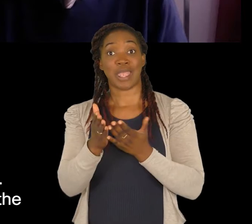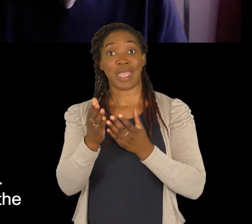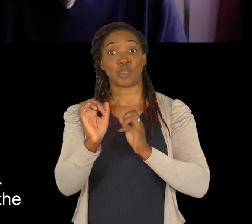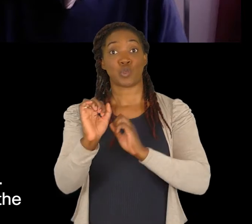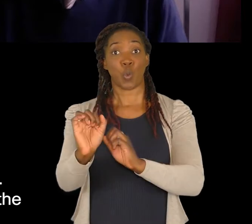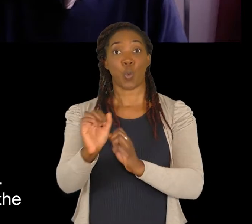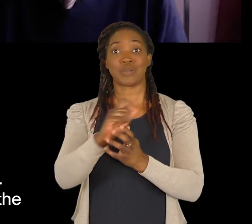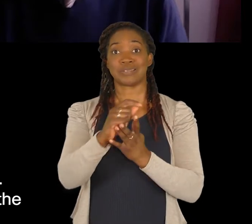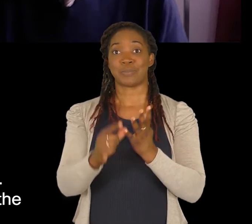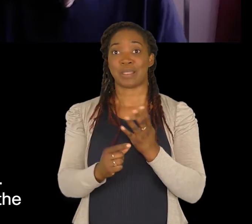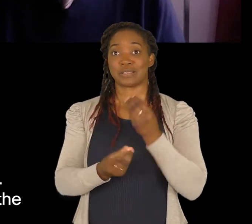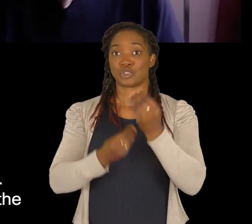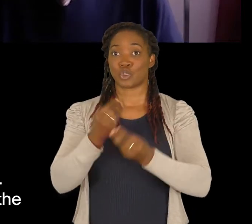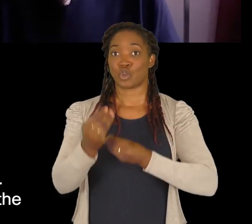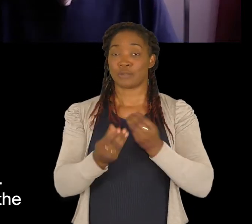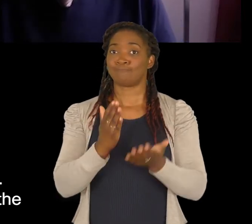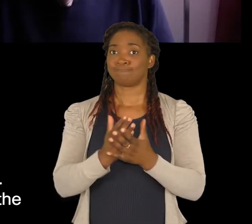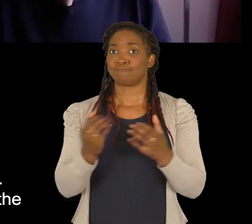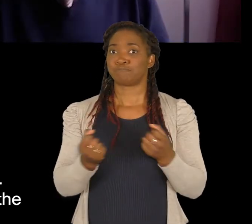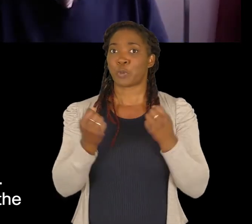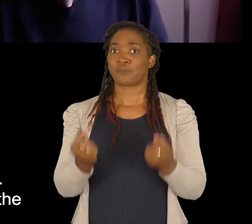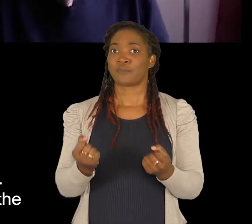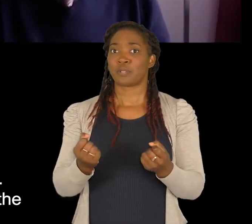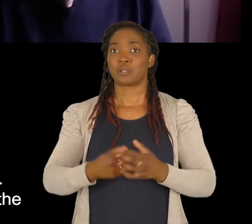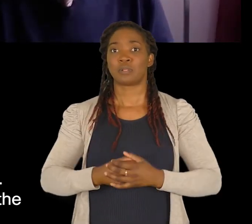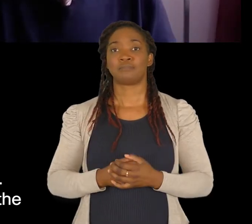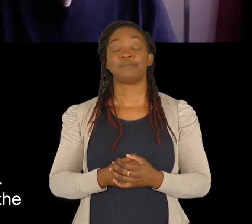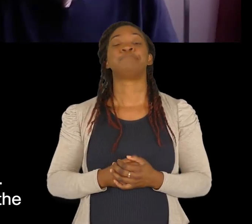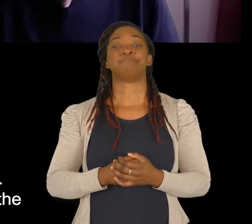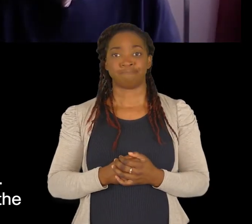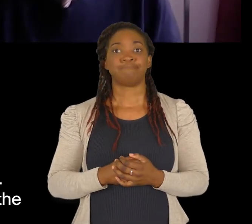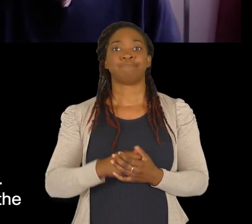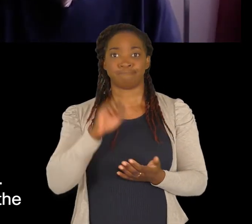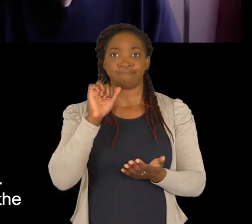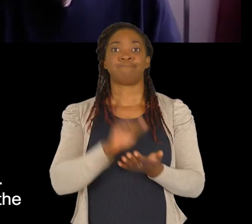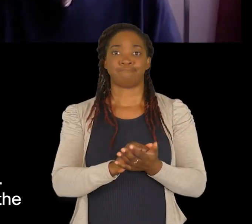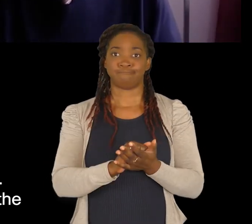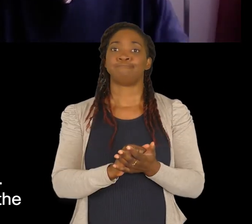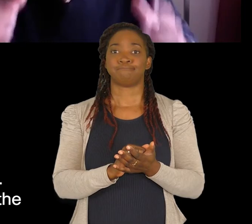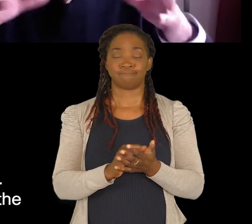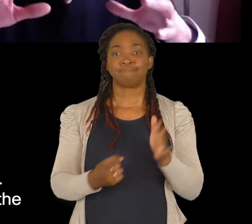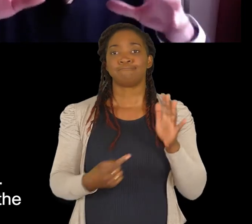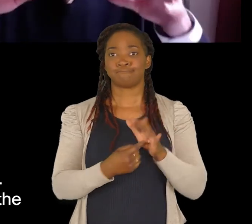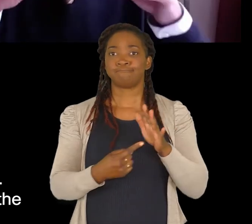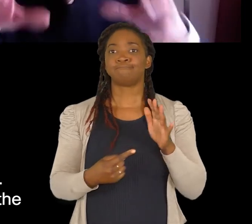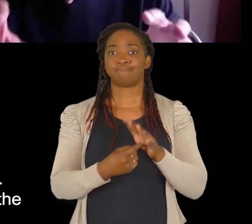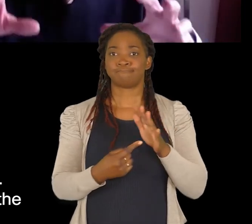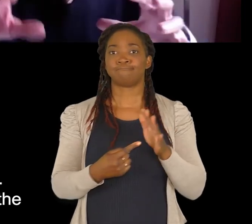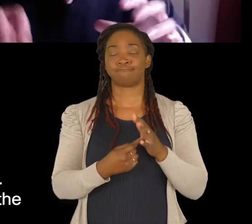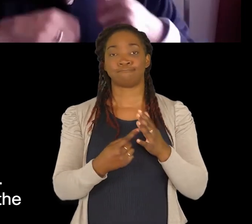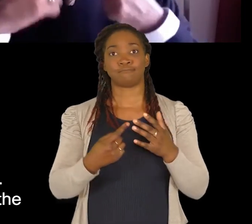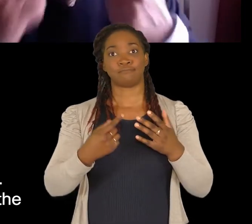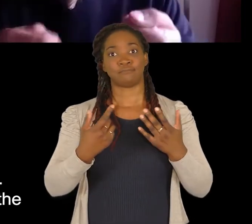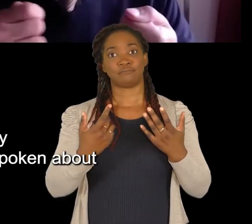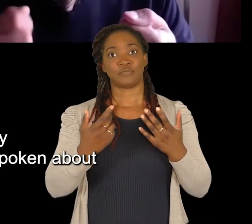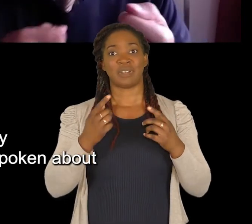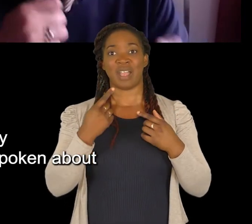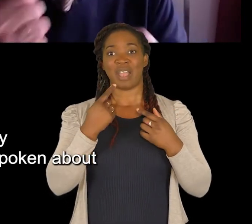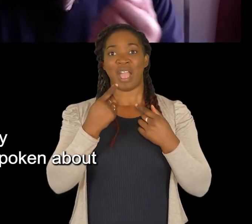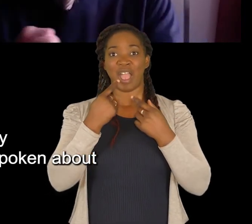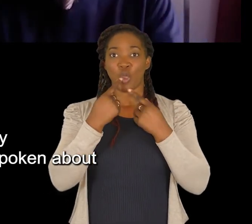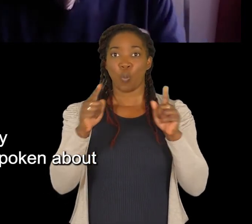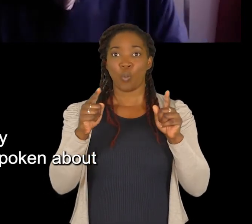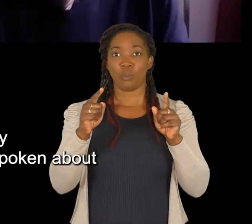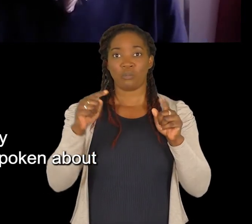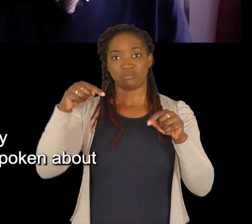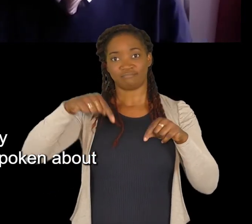of disability. In fact, it's a very powerful one. Yeah, absolutely. It's critical. I call this the